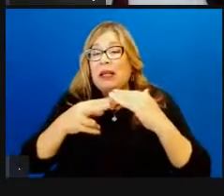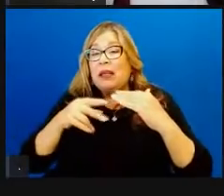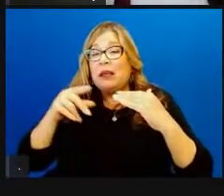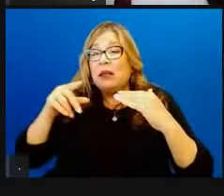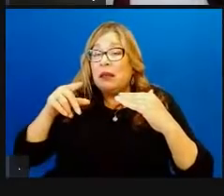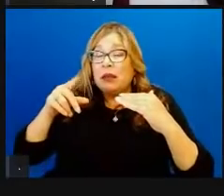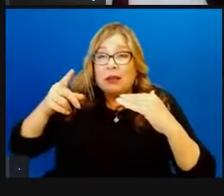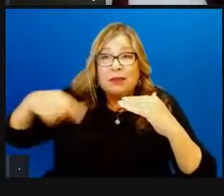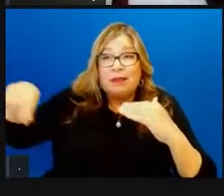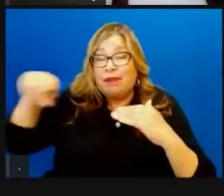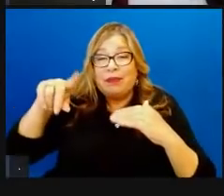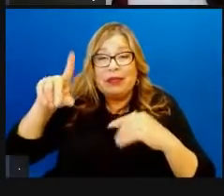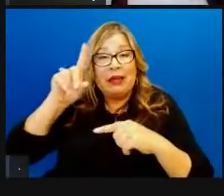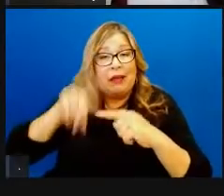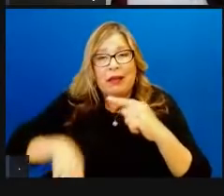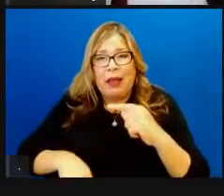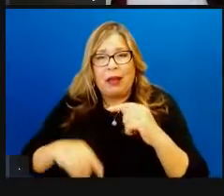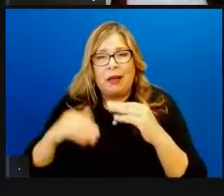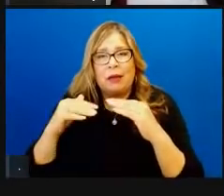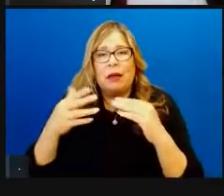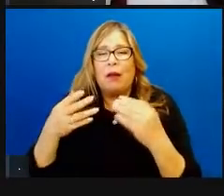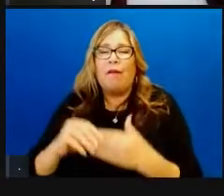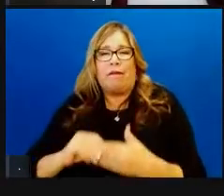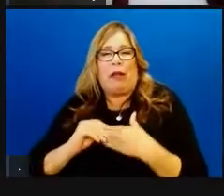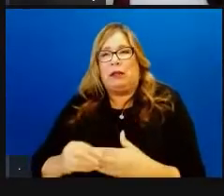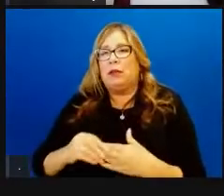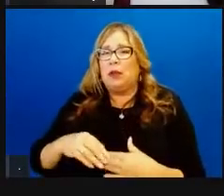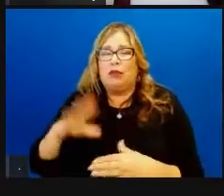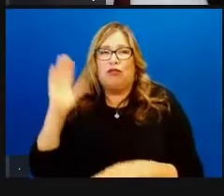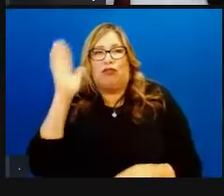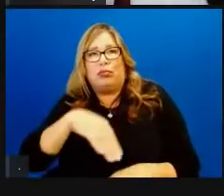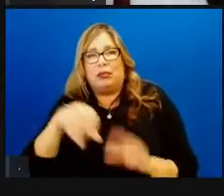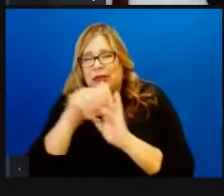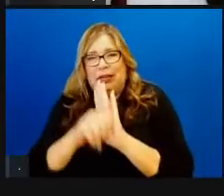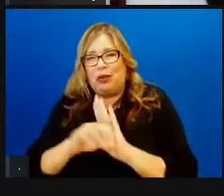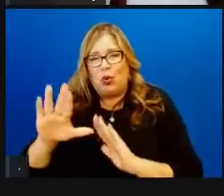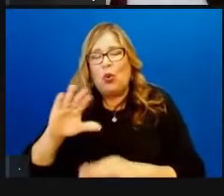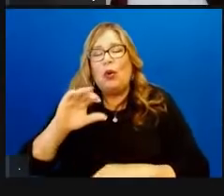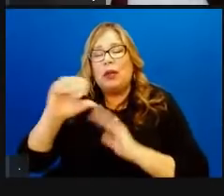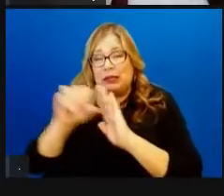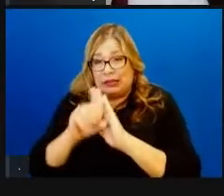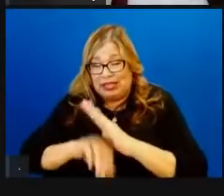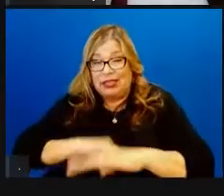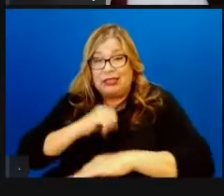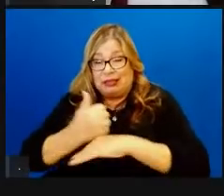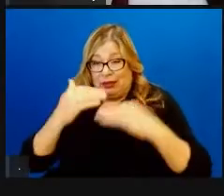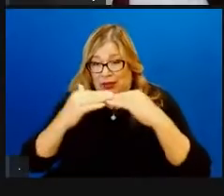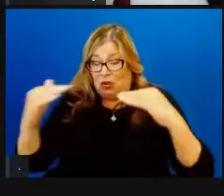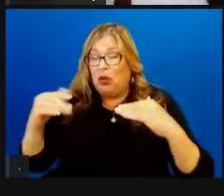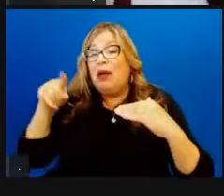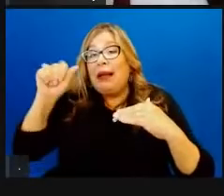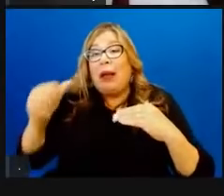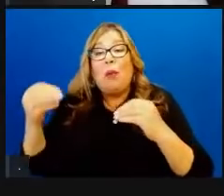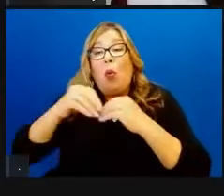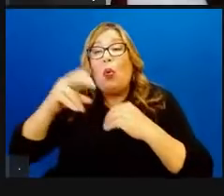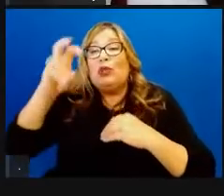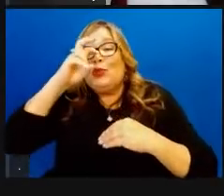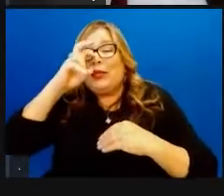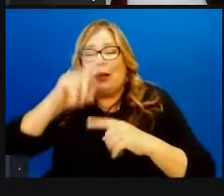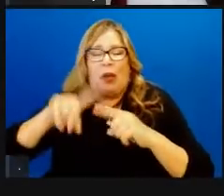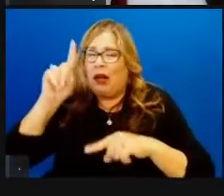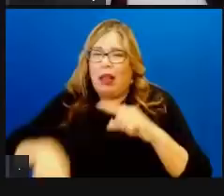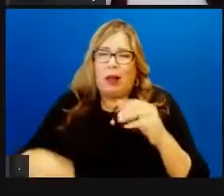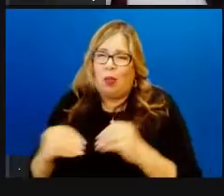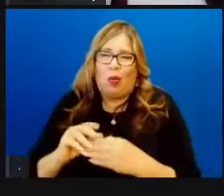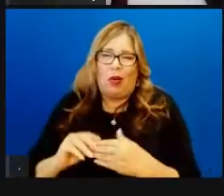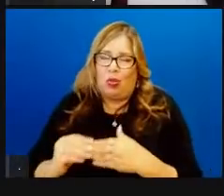begin to add layers of protection in their communities as they see fit and those conversations take them. So